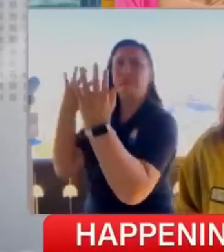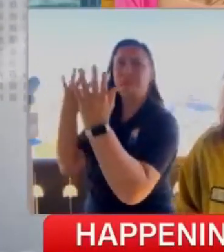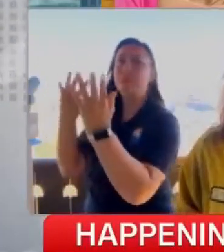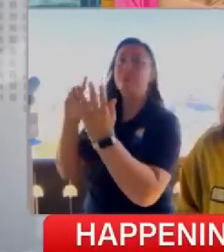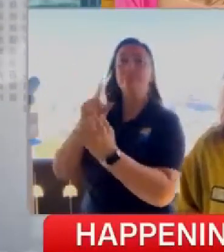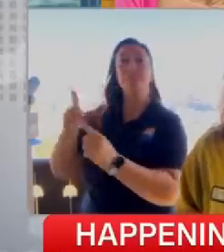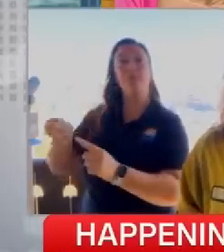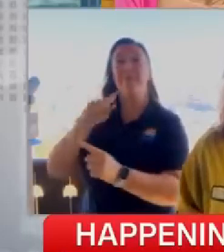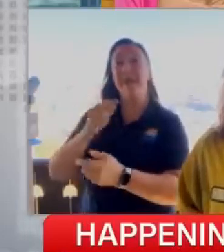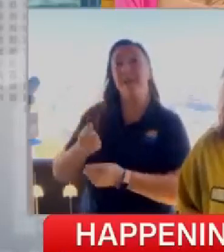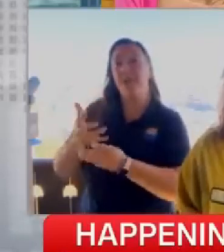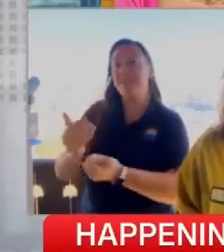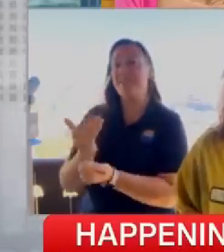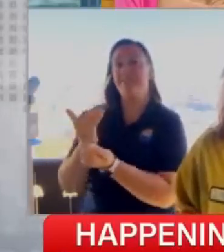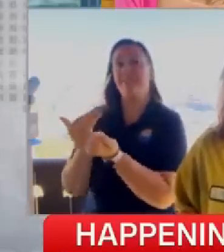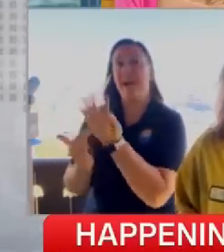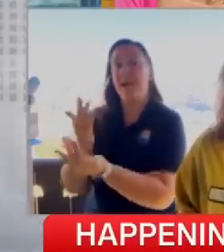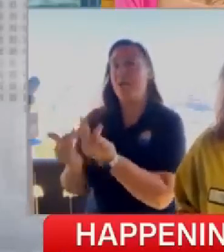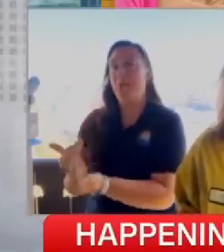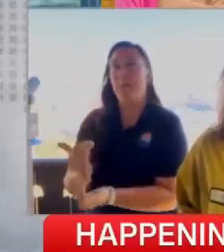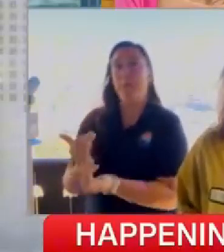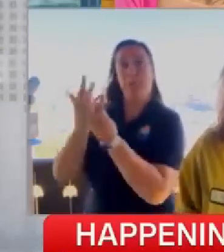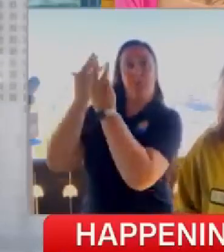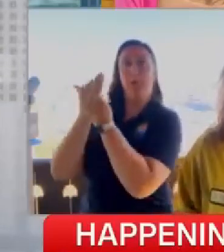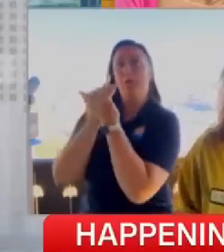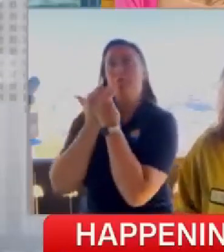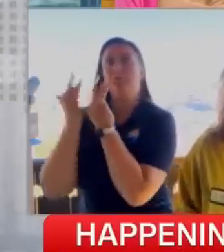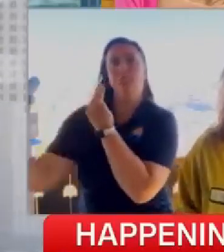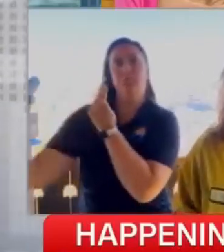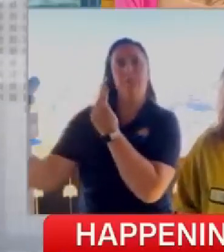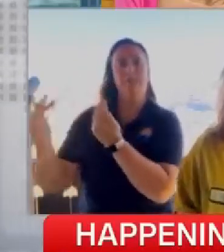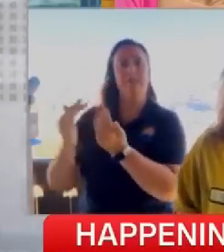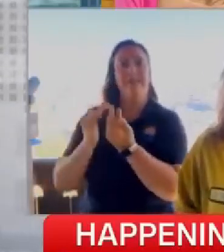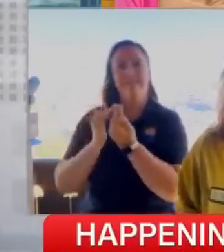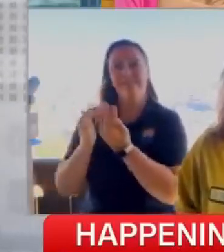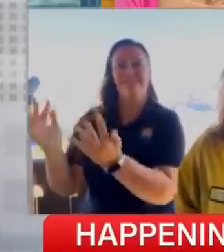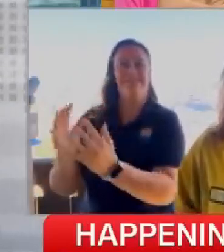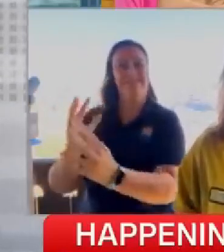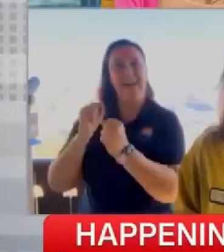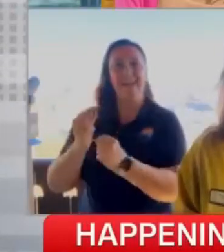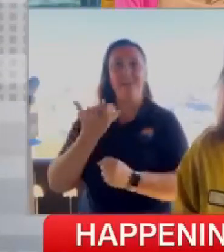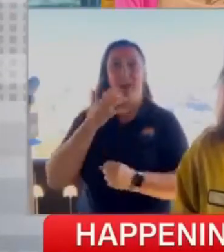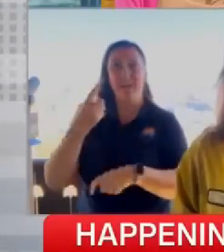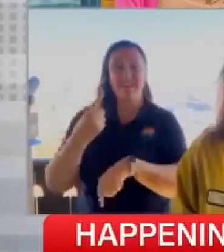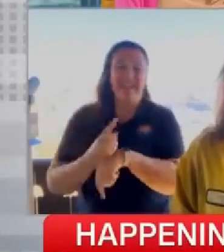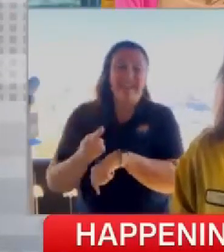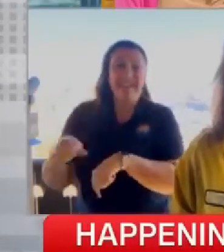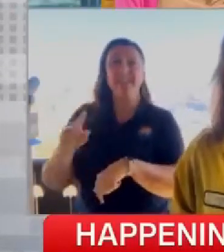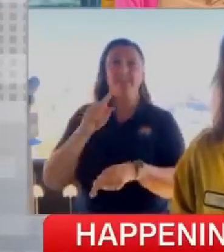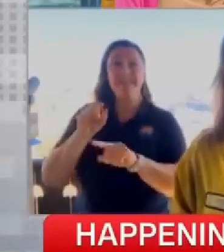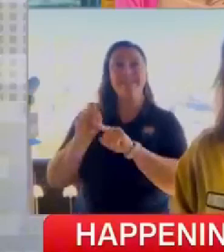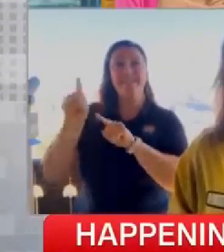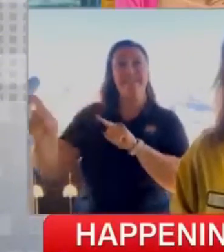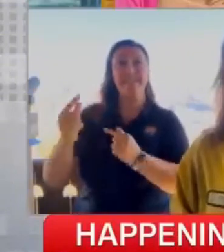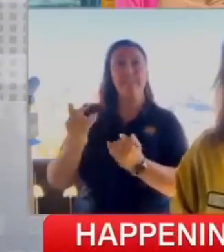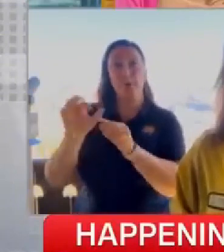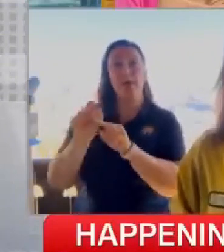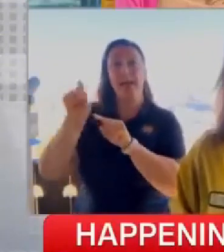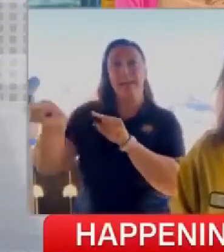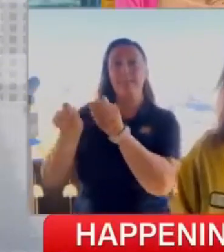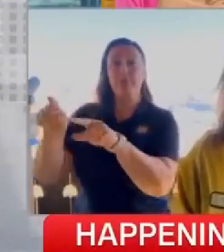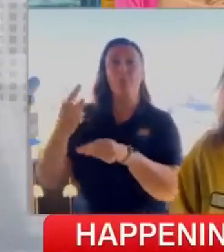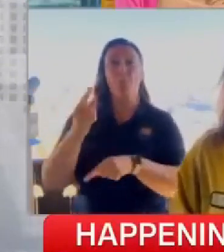that is causing this fire to grow quickly on these hot days and send out burning embers a mile ahead in